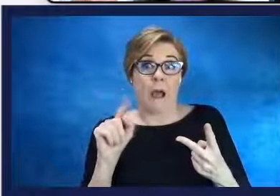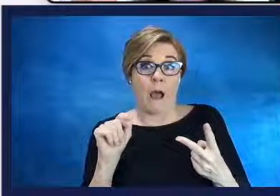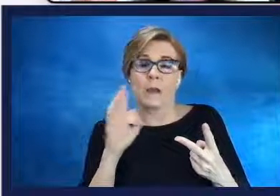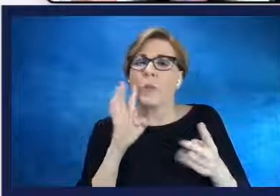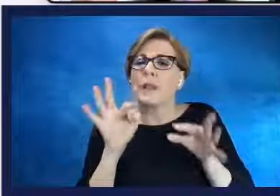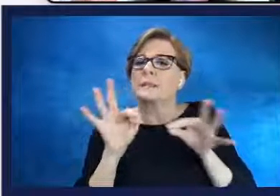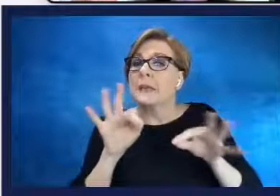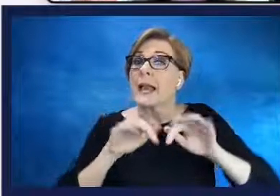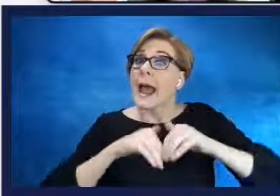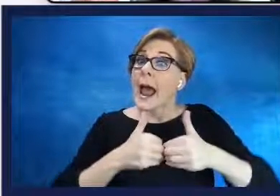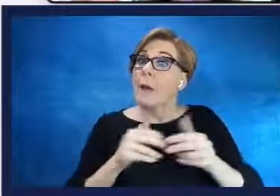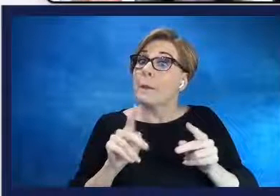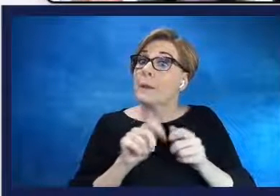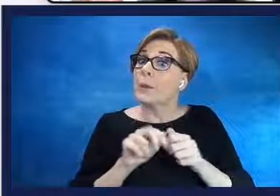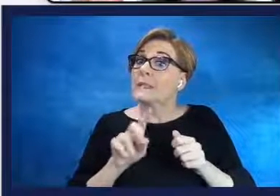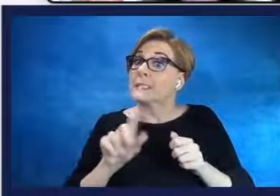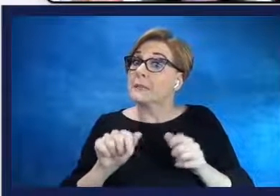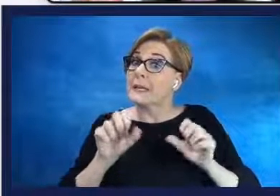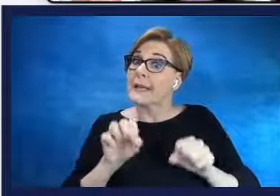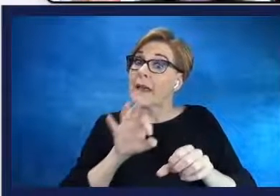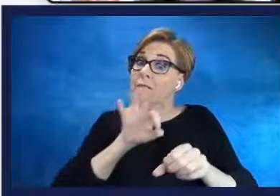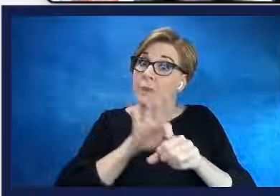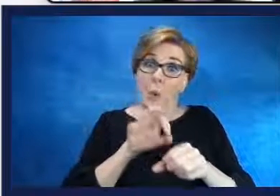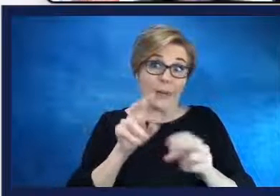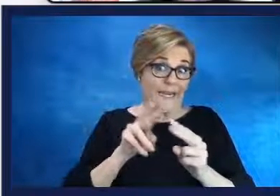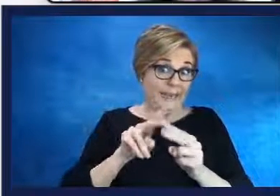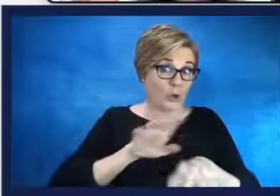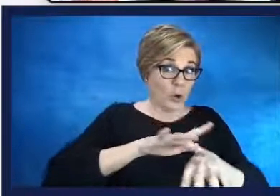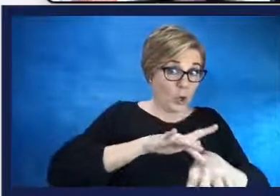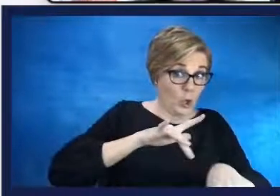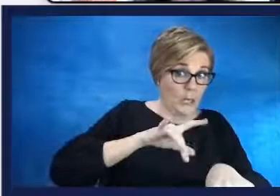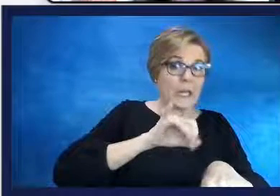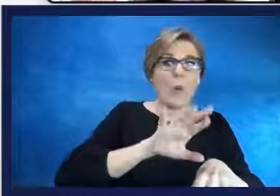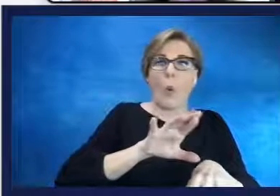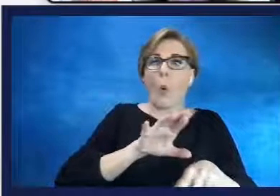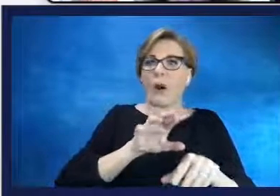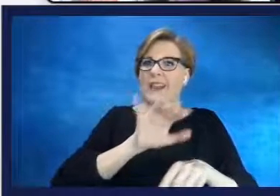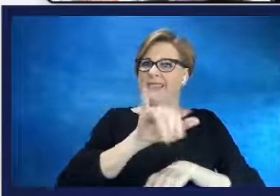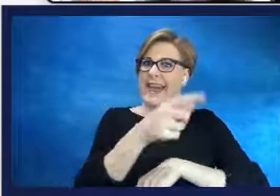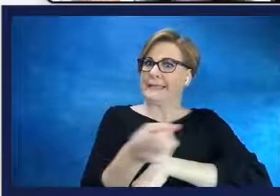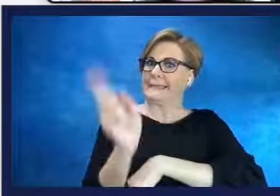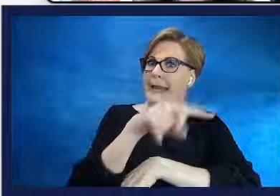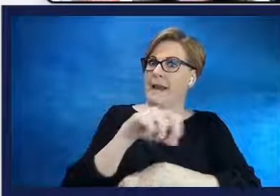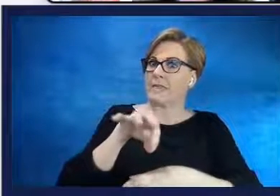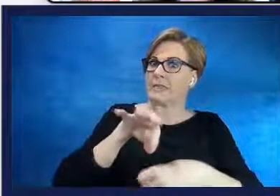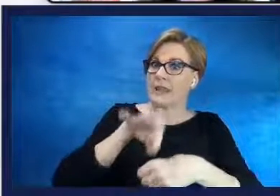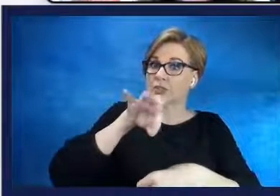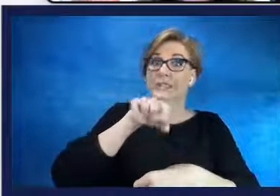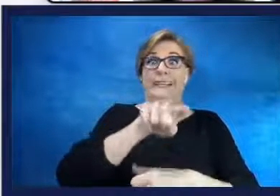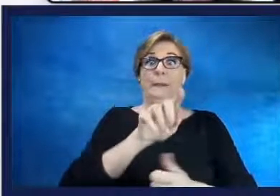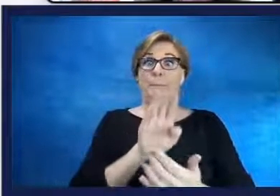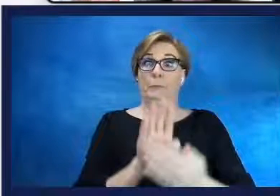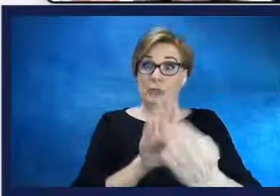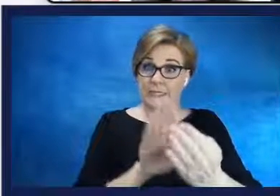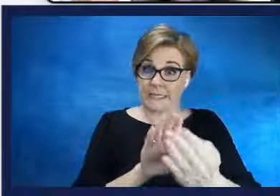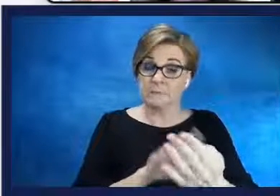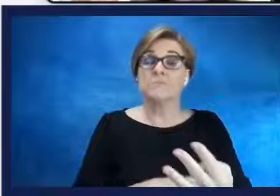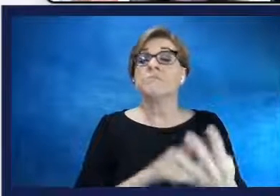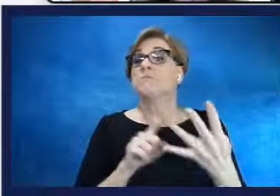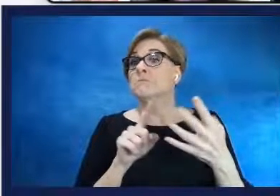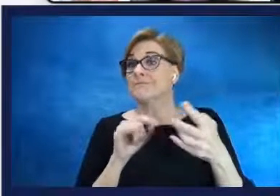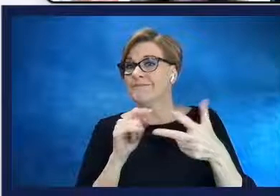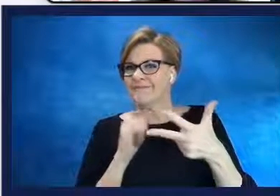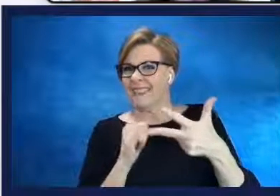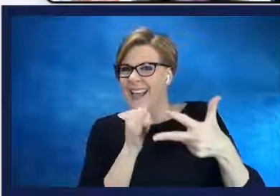in person early or on election day. And then we're going to have 15 minutes with a live Q&A session with Scott and